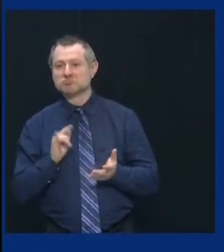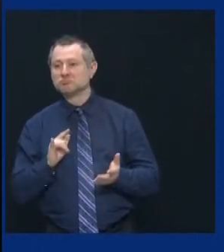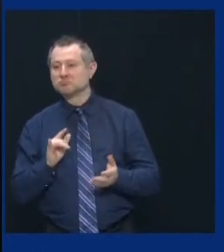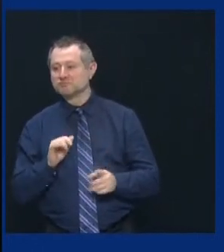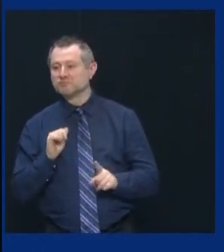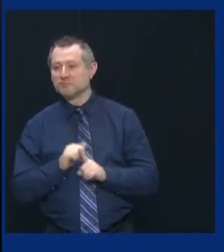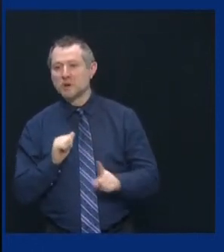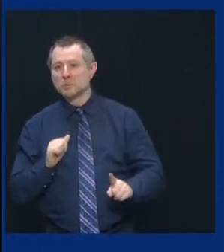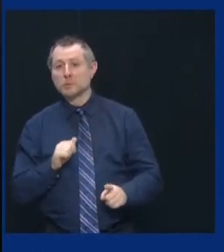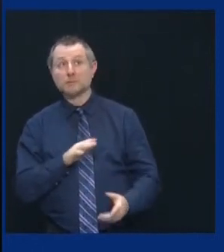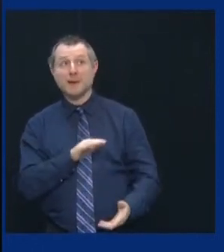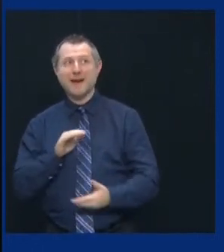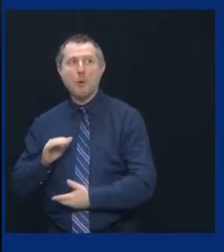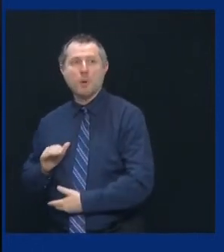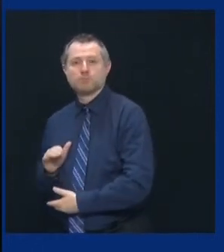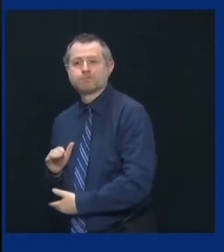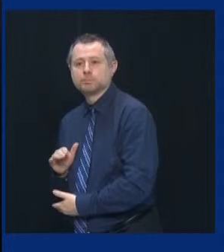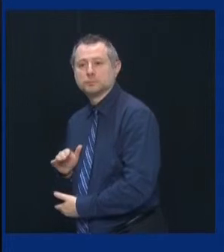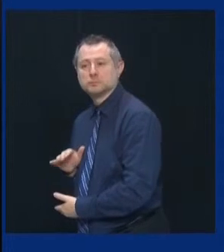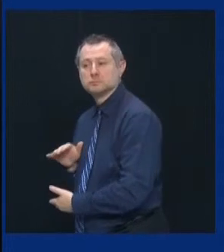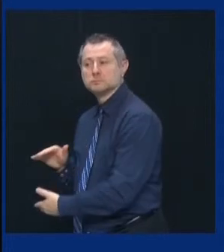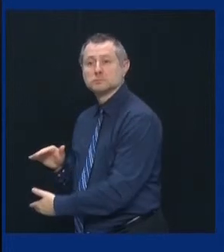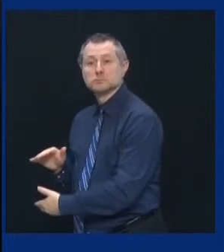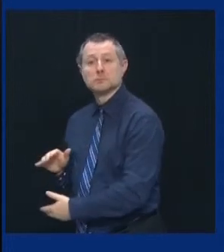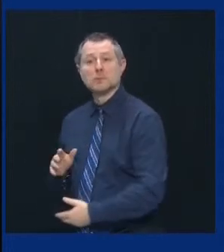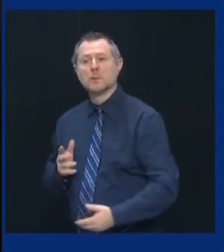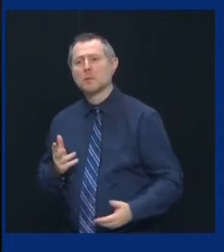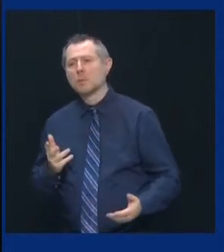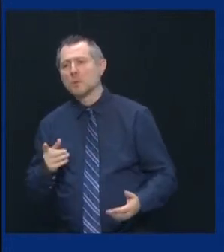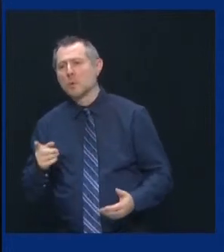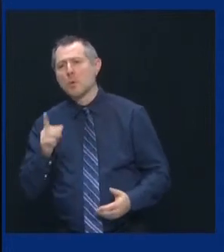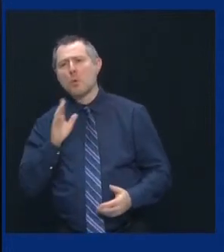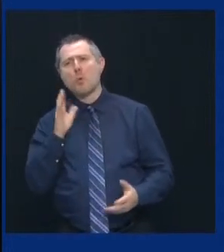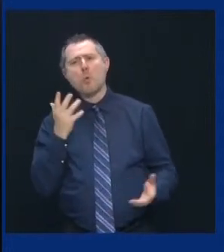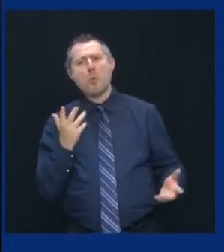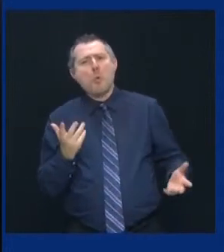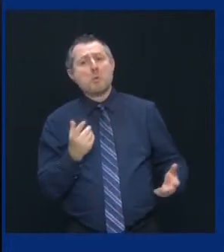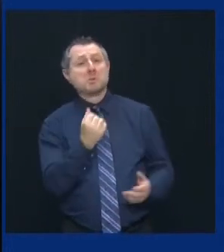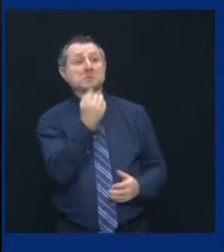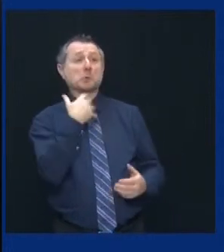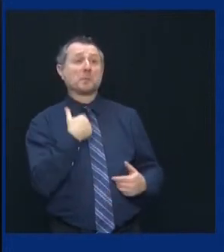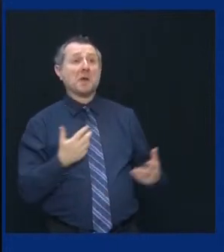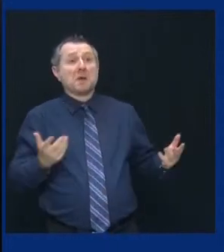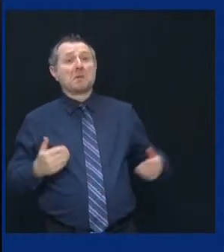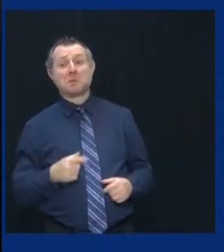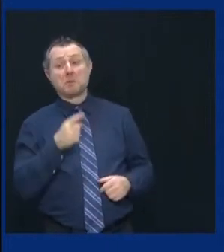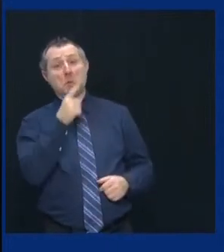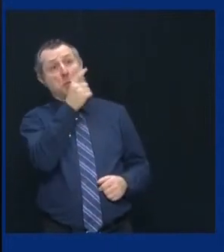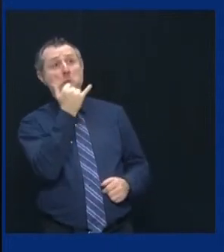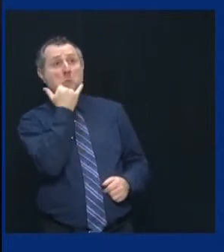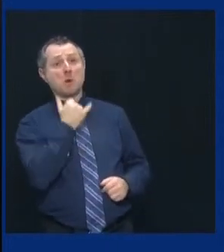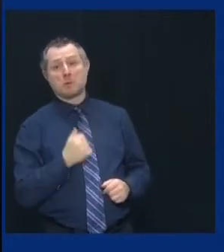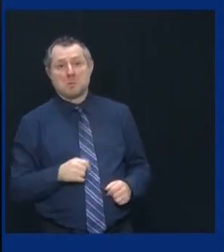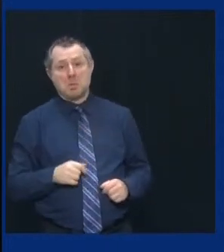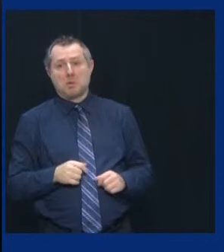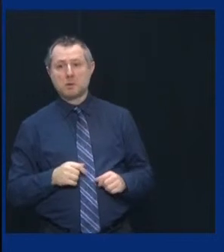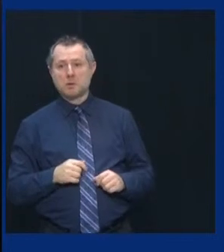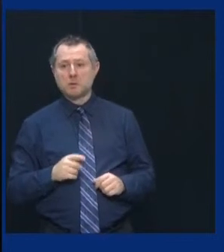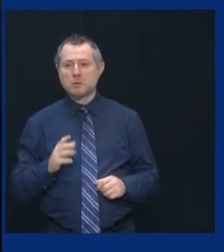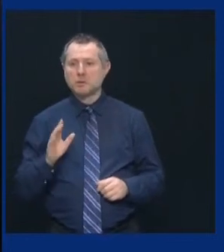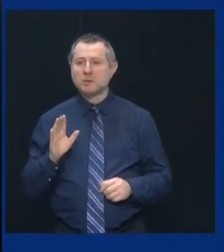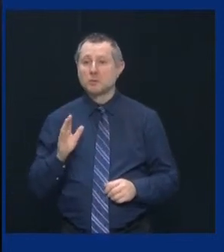right? And to say, well, I was sent the vaccine, yeah, but were you sent the vaccine because you made